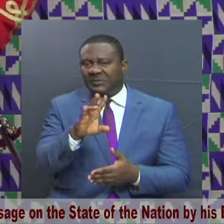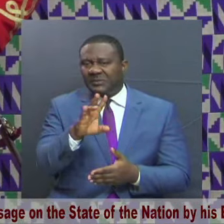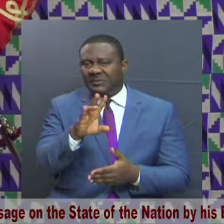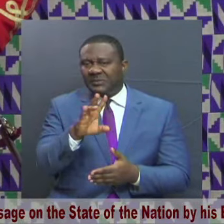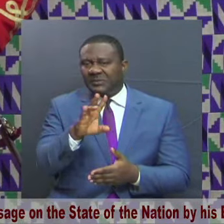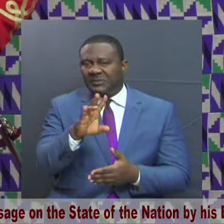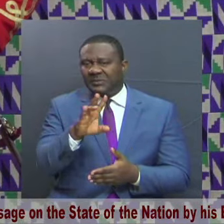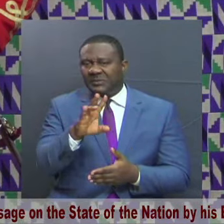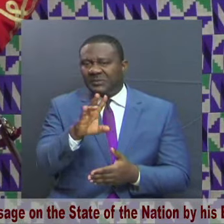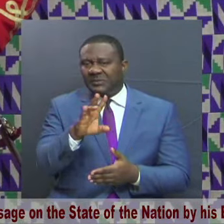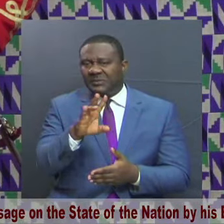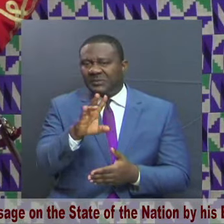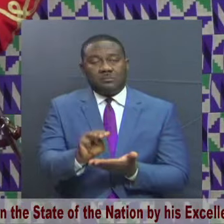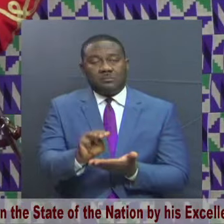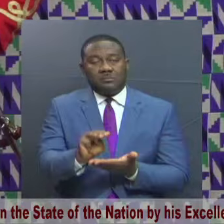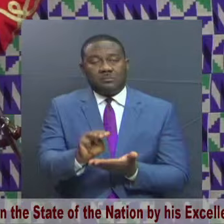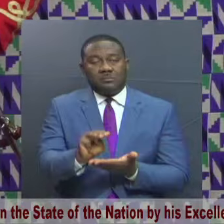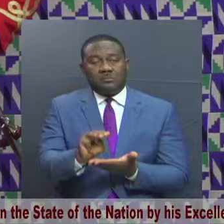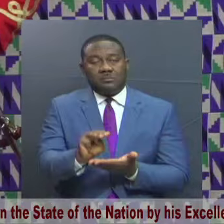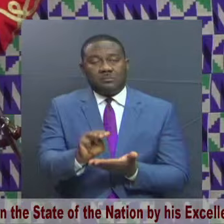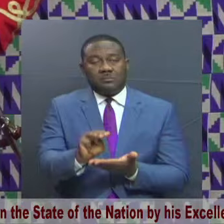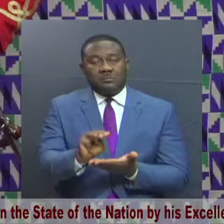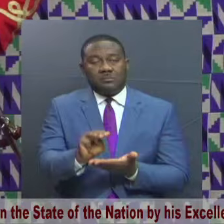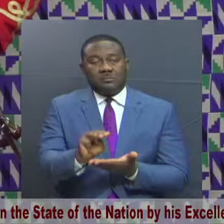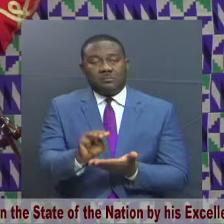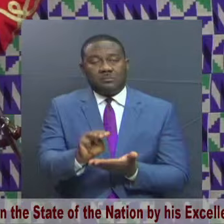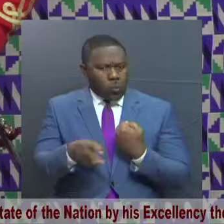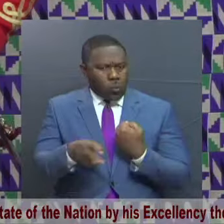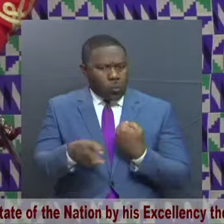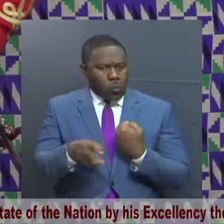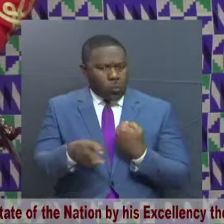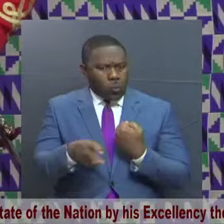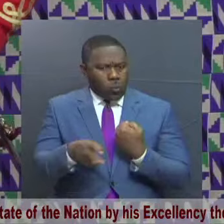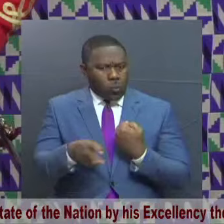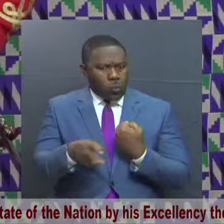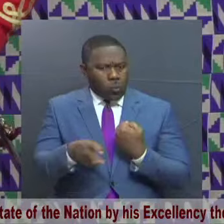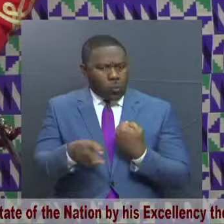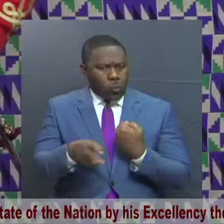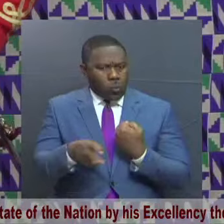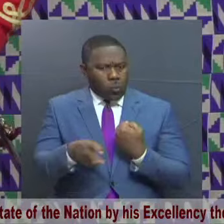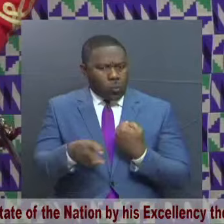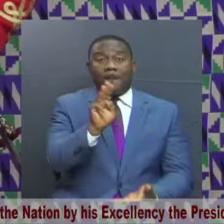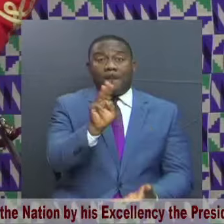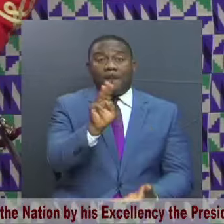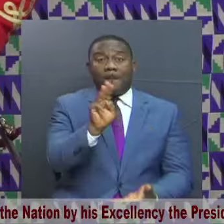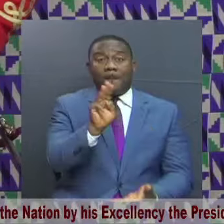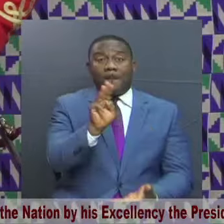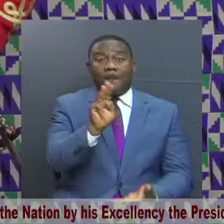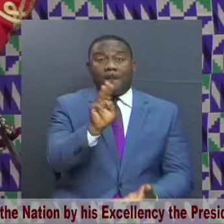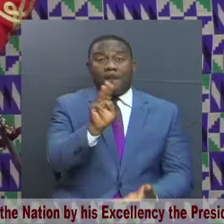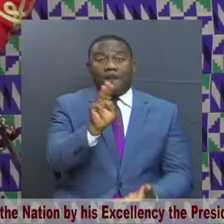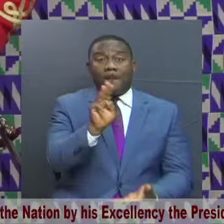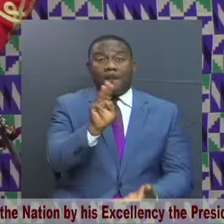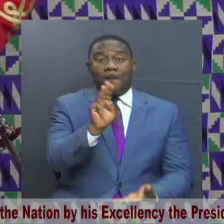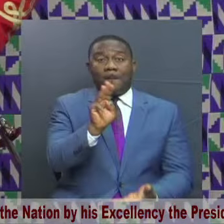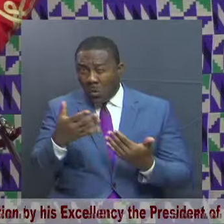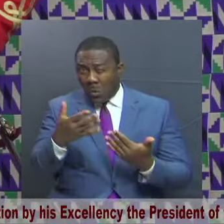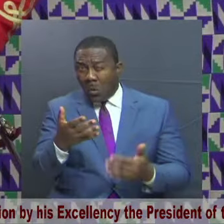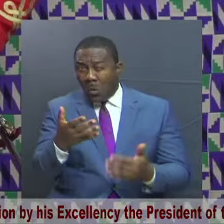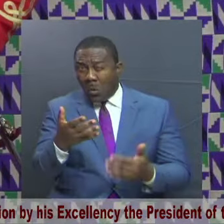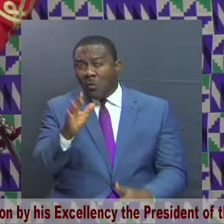United States dollar that is monthly savings of $34 million or a